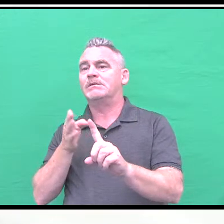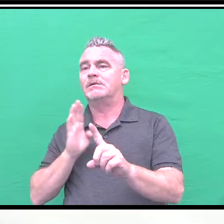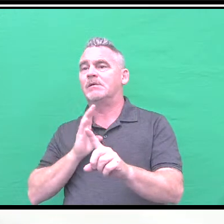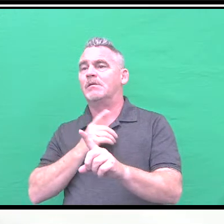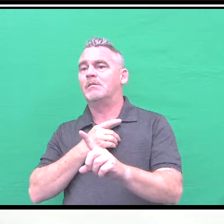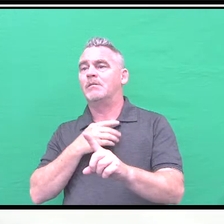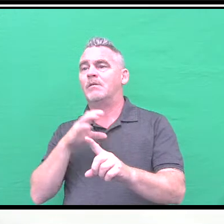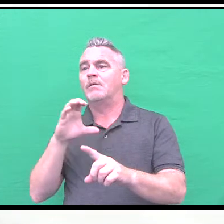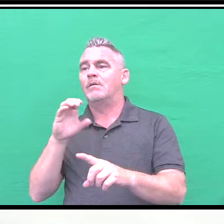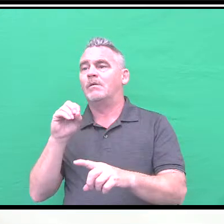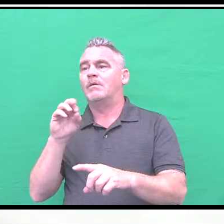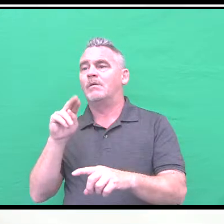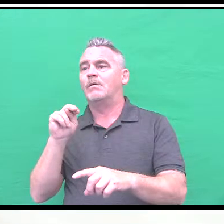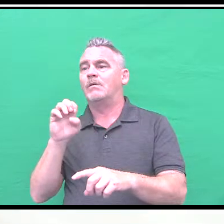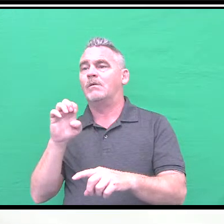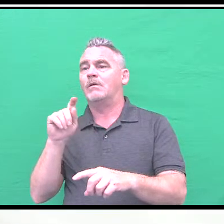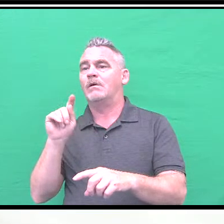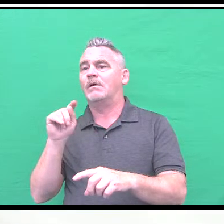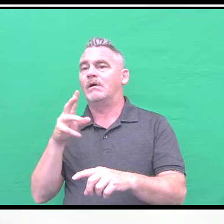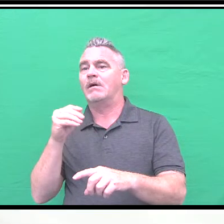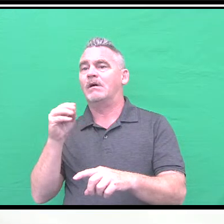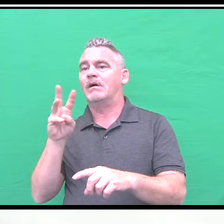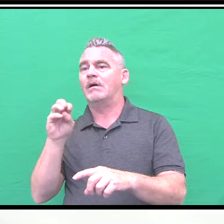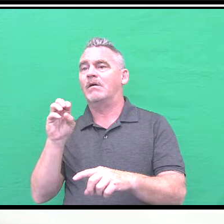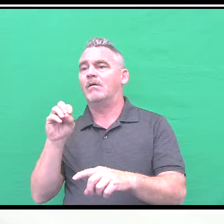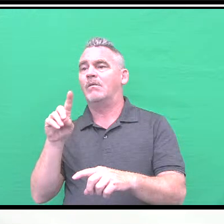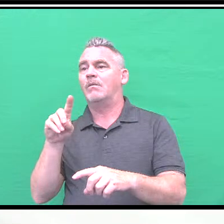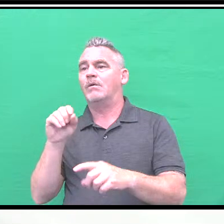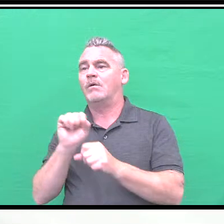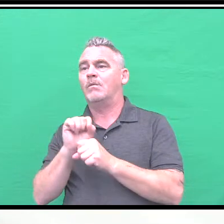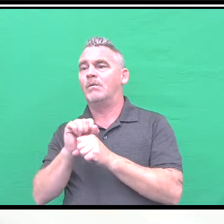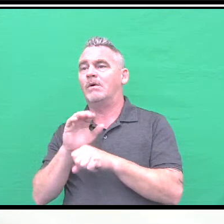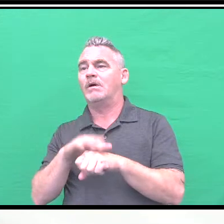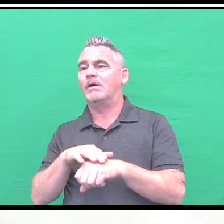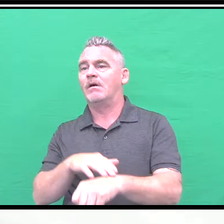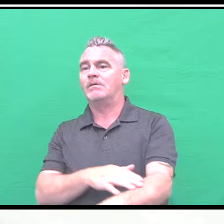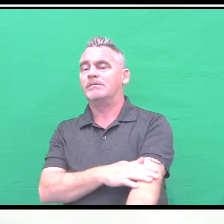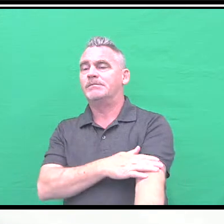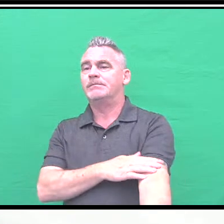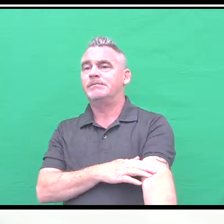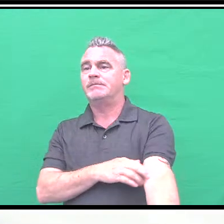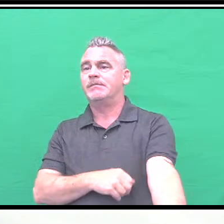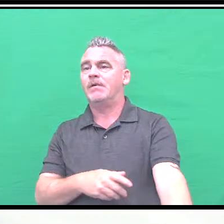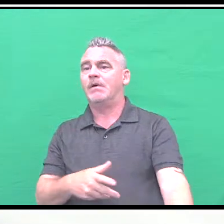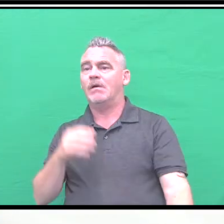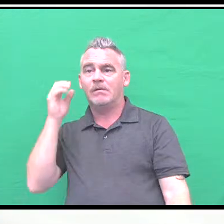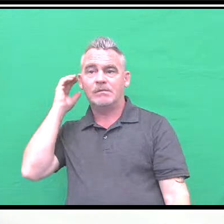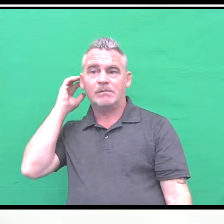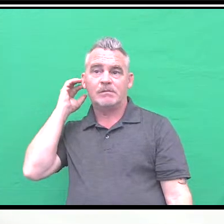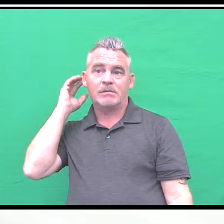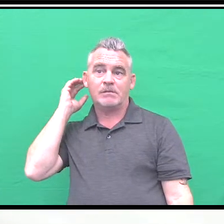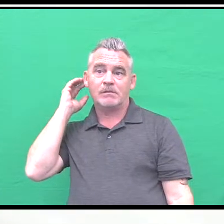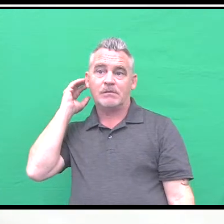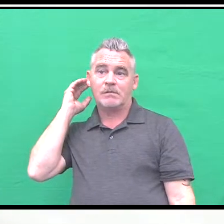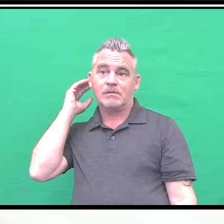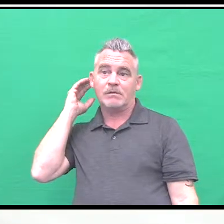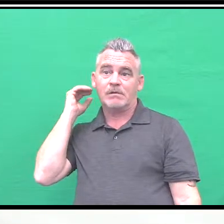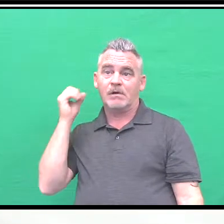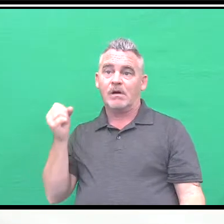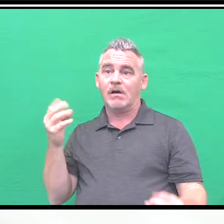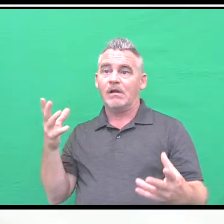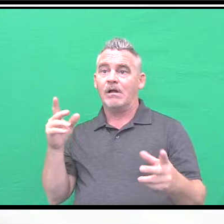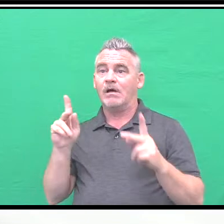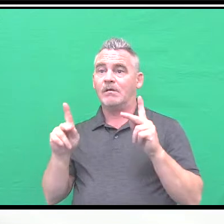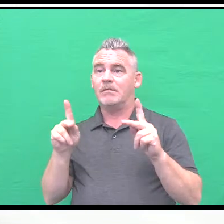Cornett and Mr. Wood, are working on. With that, we have a lot of people being recognized on Twitter